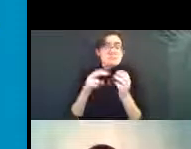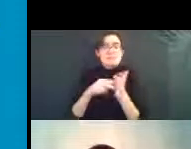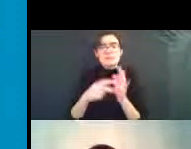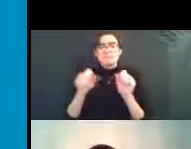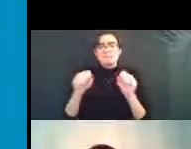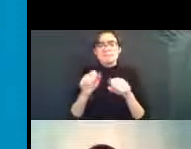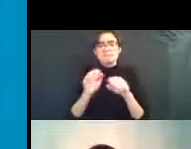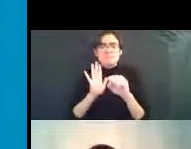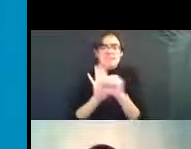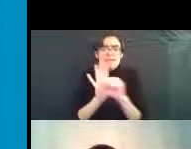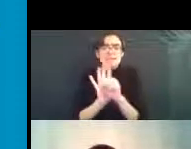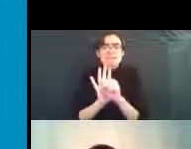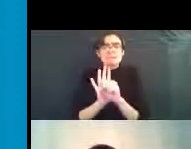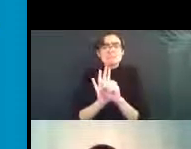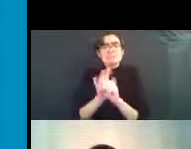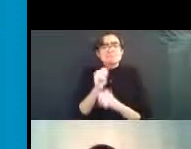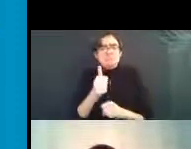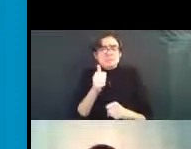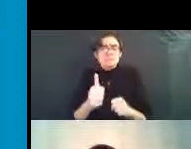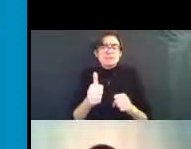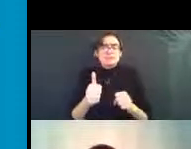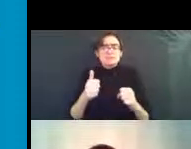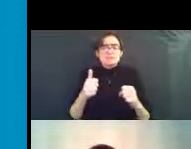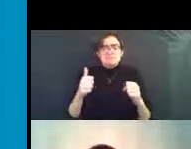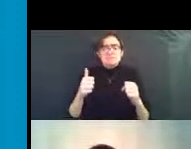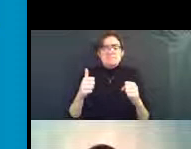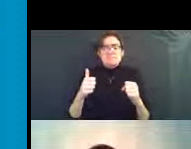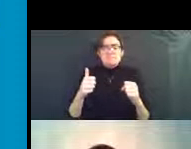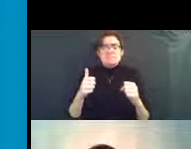situation where the noise is too loud, right?